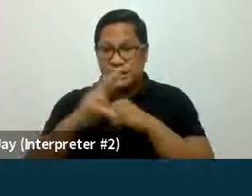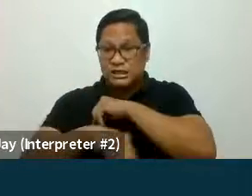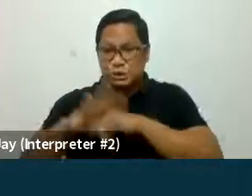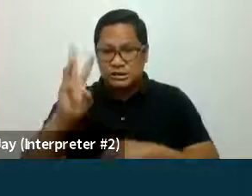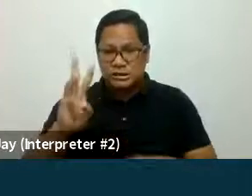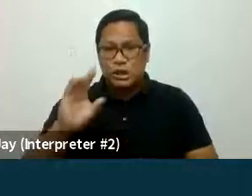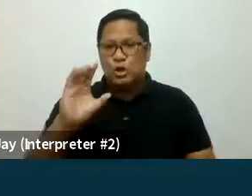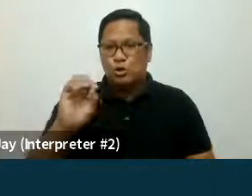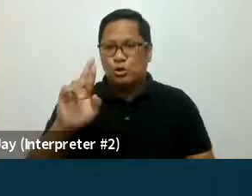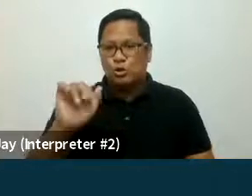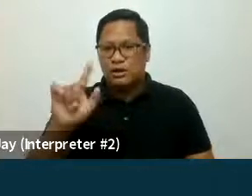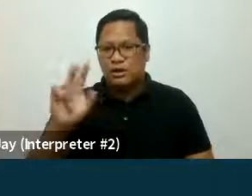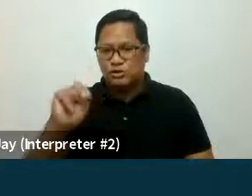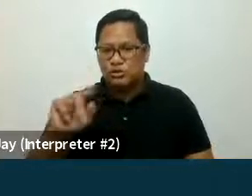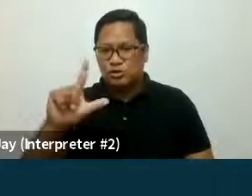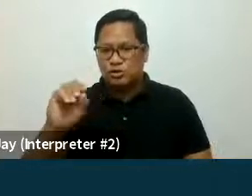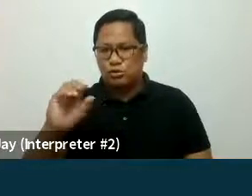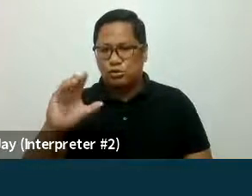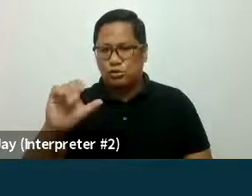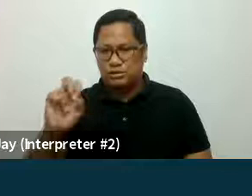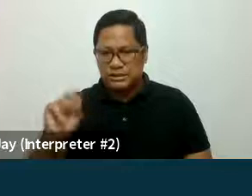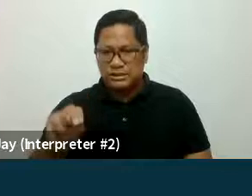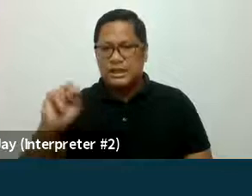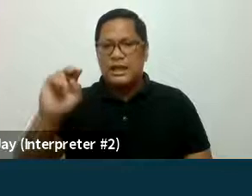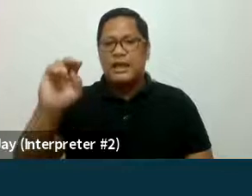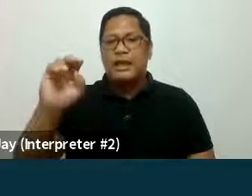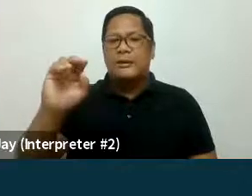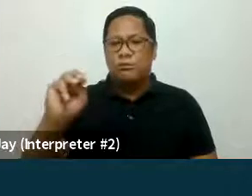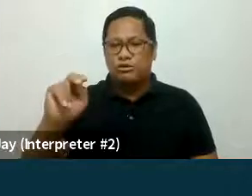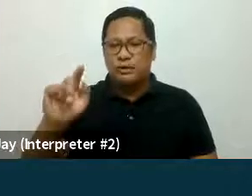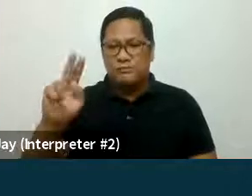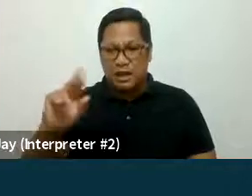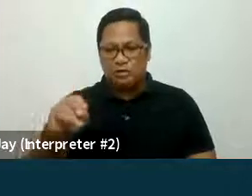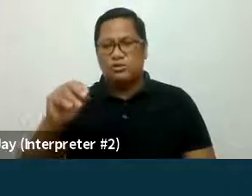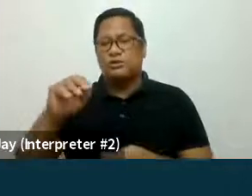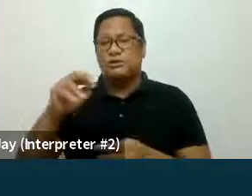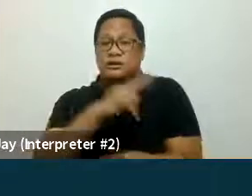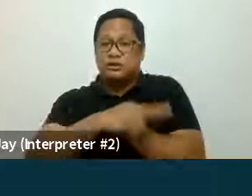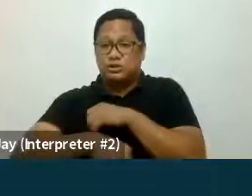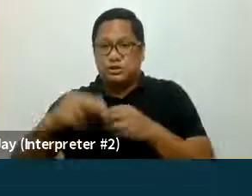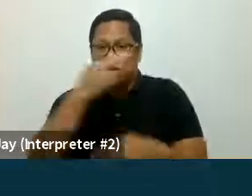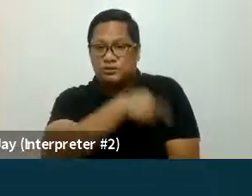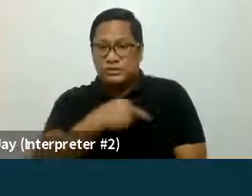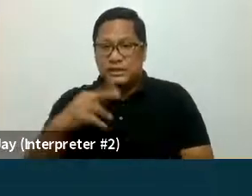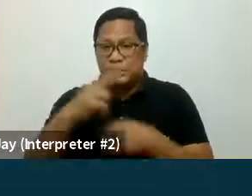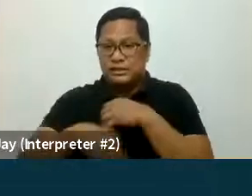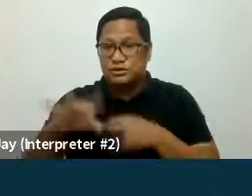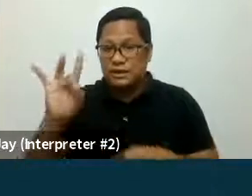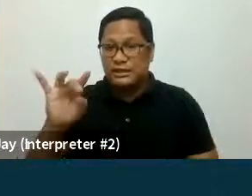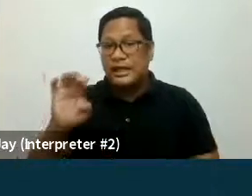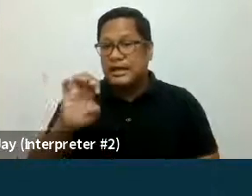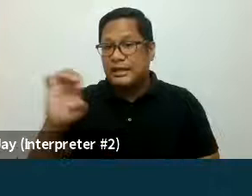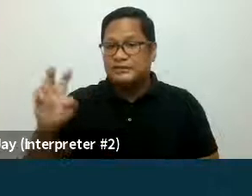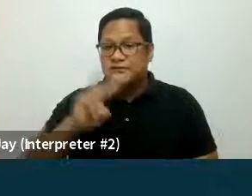Corazon Locsin Montelibano Memorial Regional Hospital. For Region 8, Eastern Visayas Regional Medical Center, Zamboanga